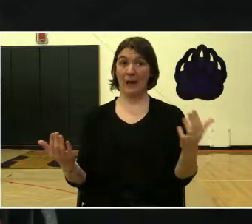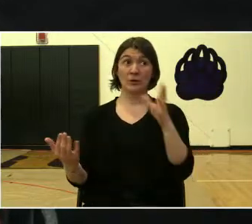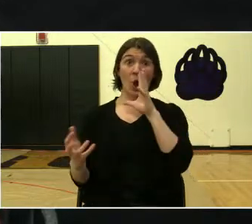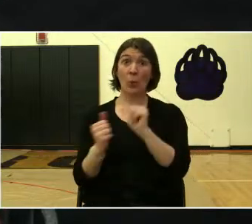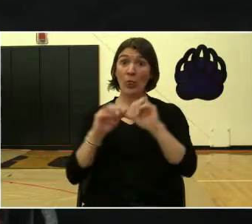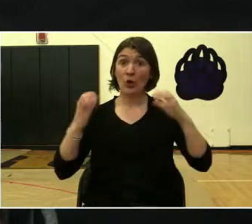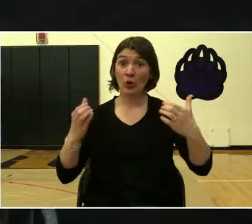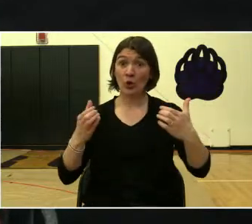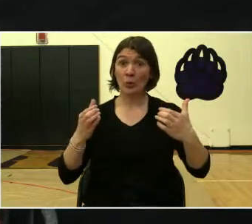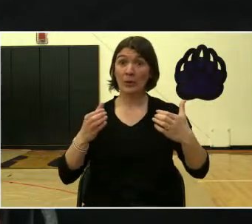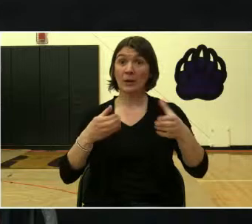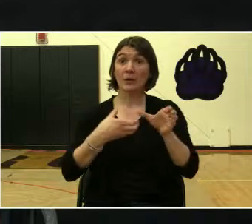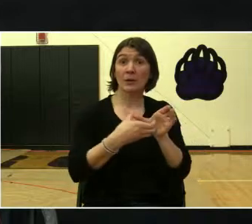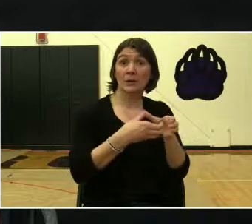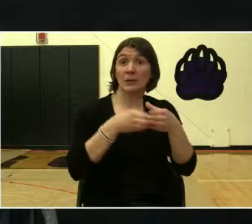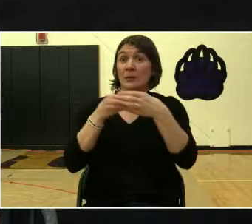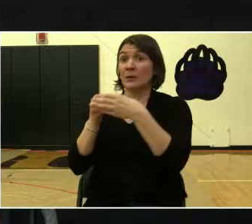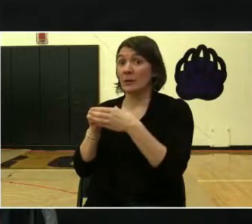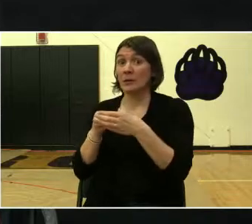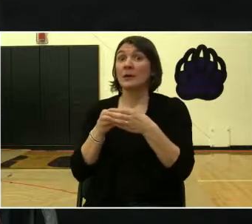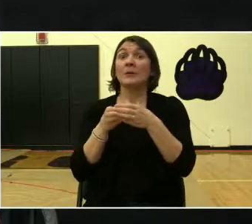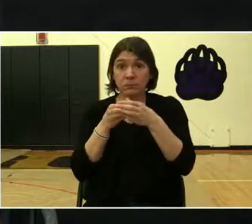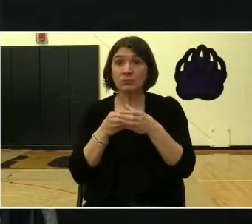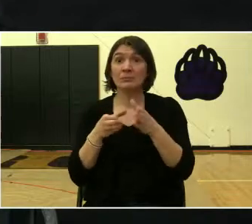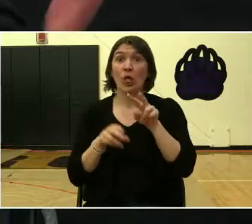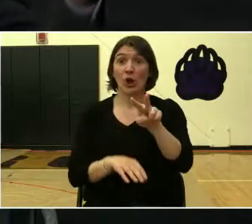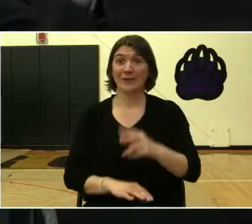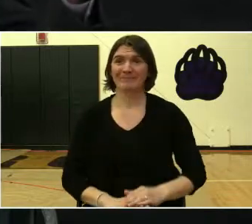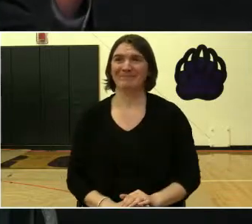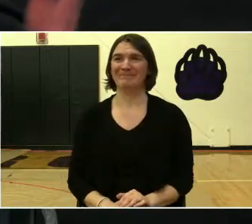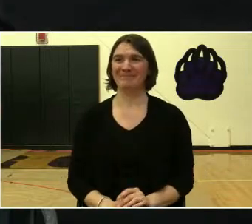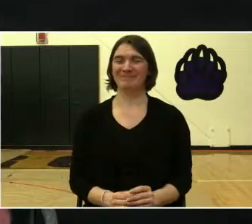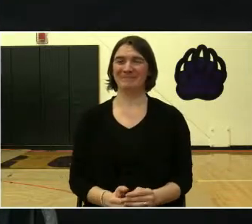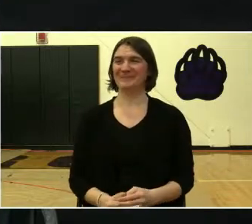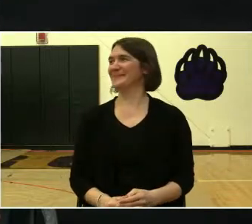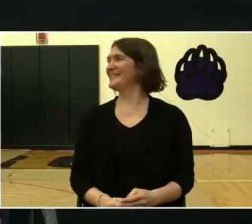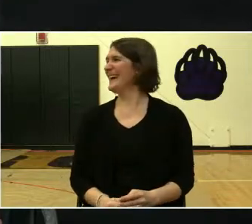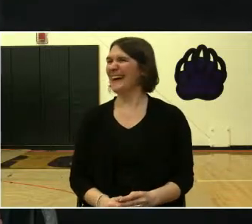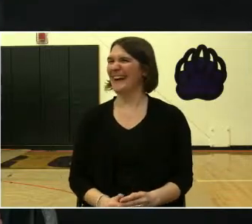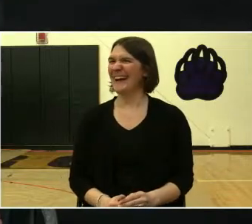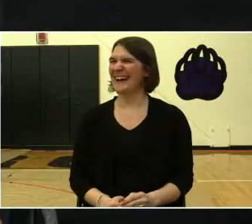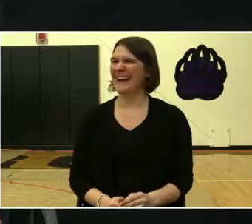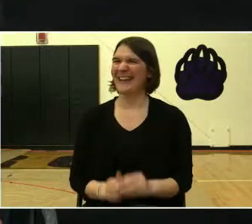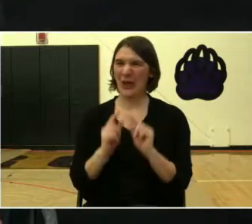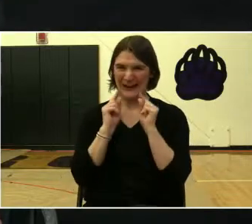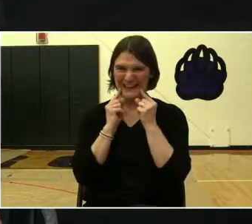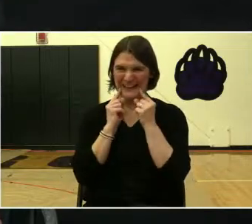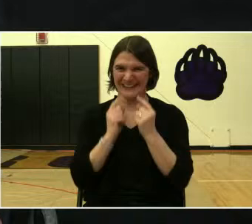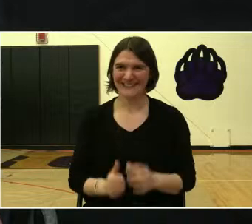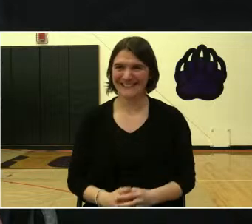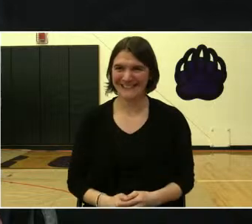group then turn the microphone around so everybody can hear you any further